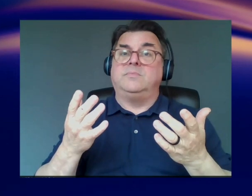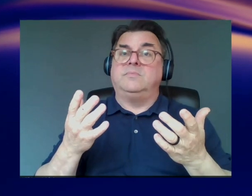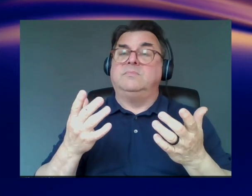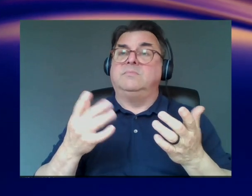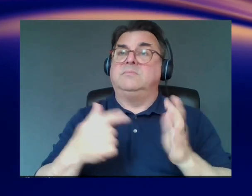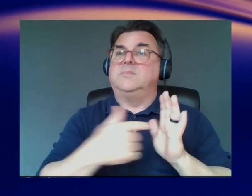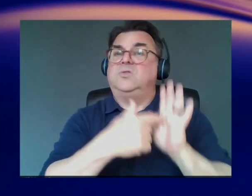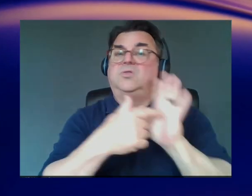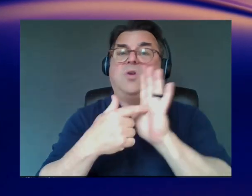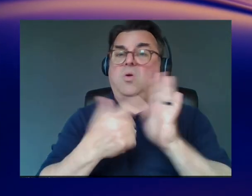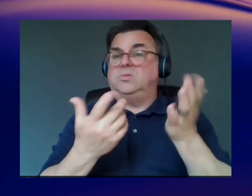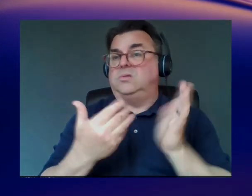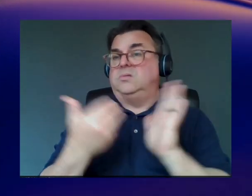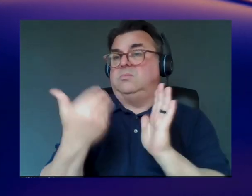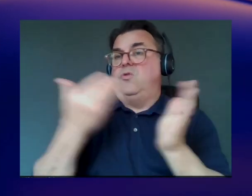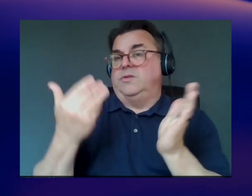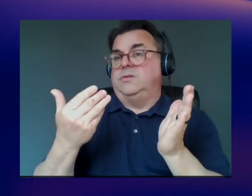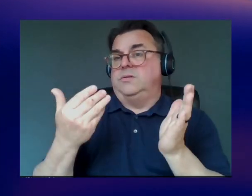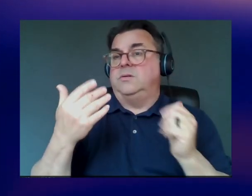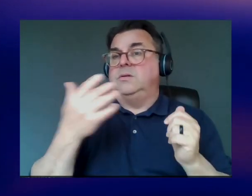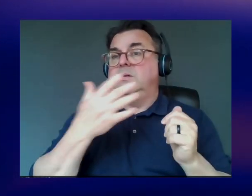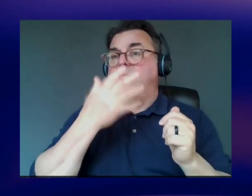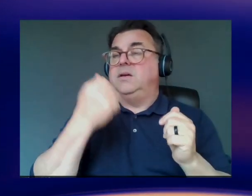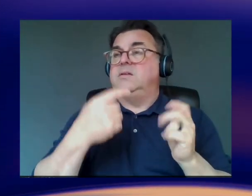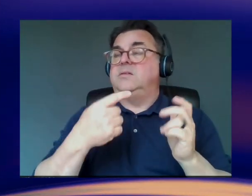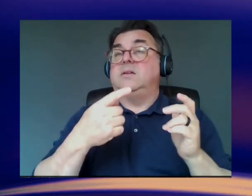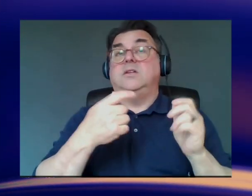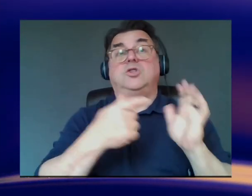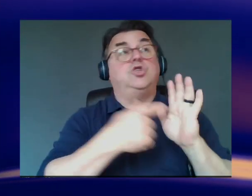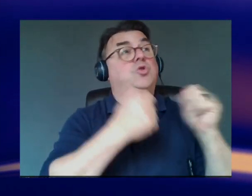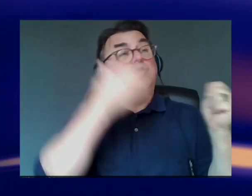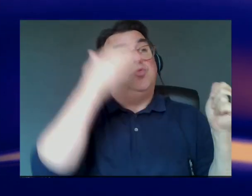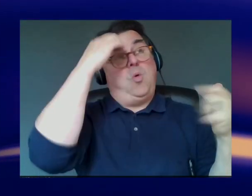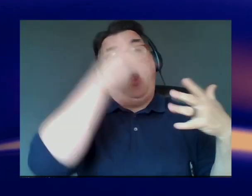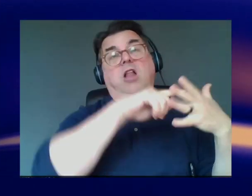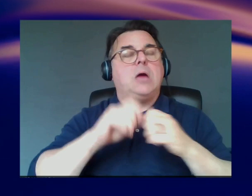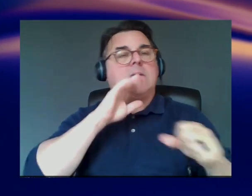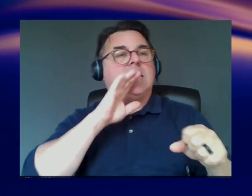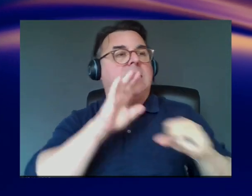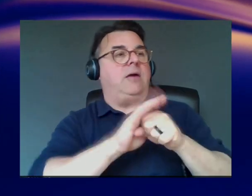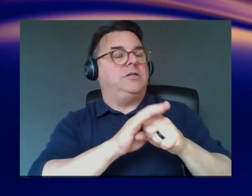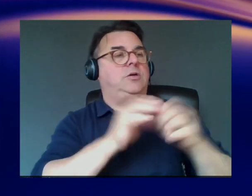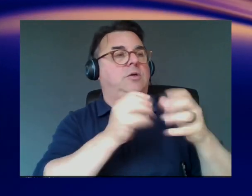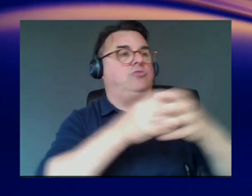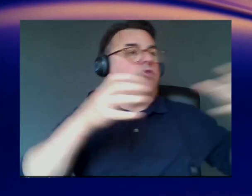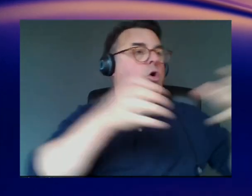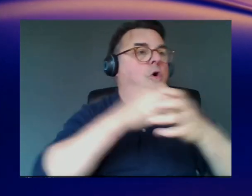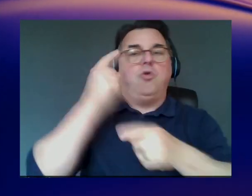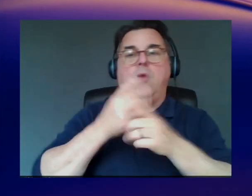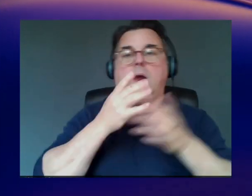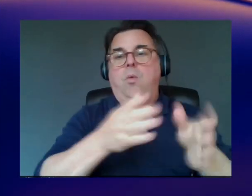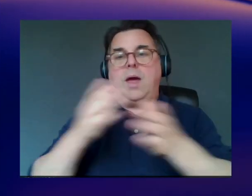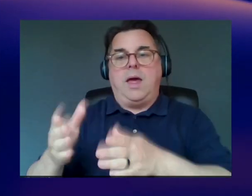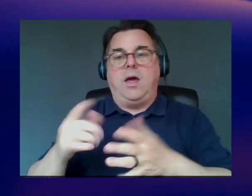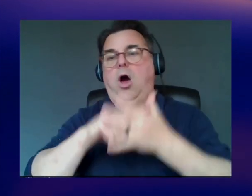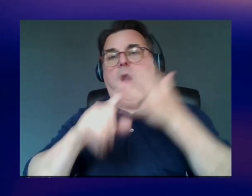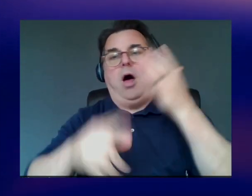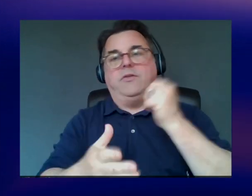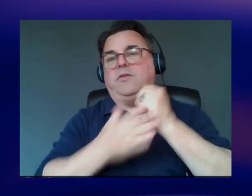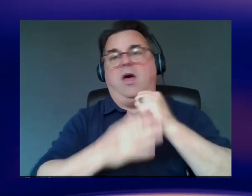with when you haven't gone through the certification process and you haven't taken the time to actually go through and learn the ins and outs of these